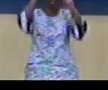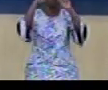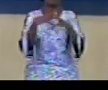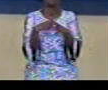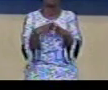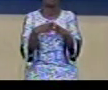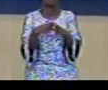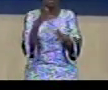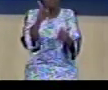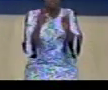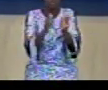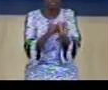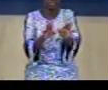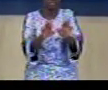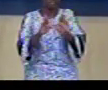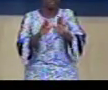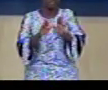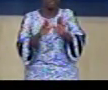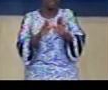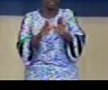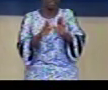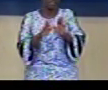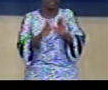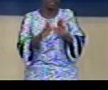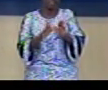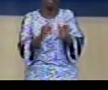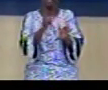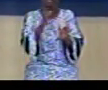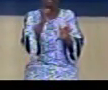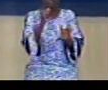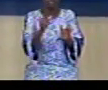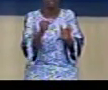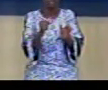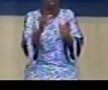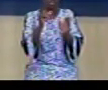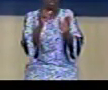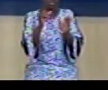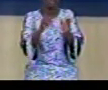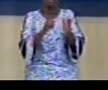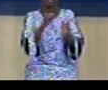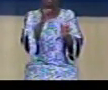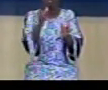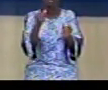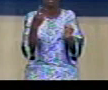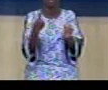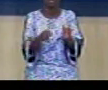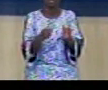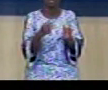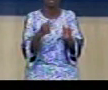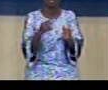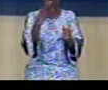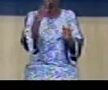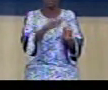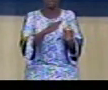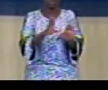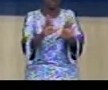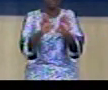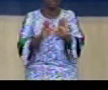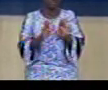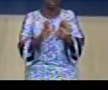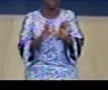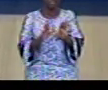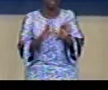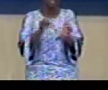him, that's not a fear of if I use a club to smash my head. It's